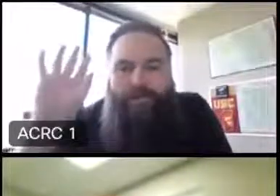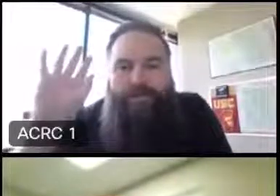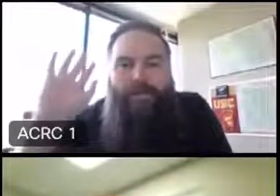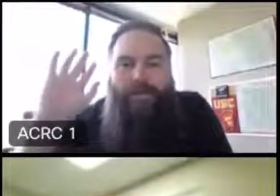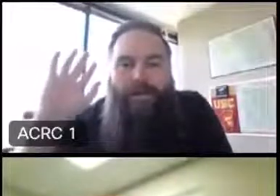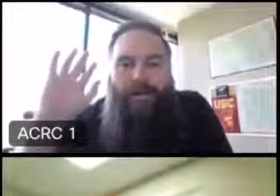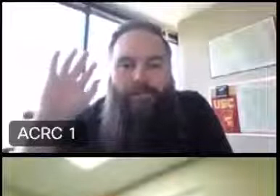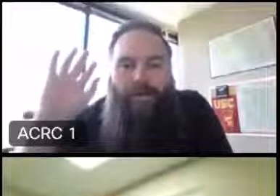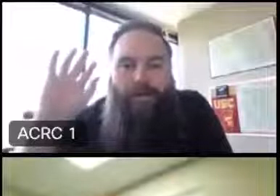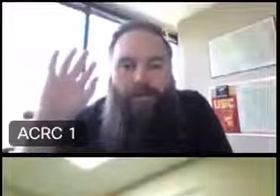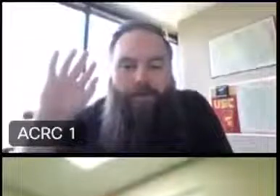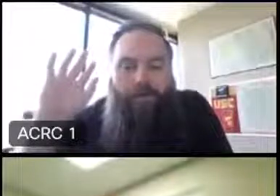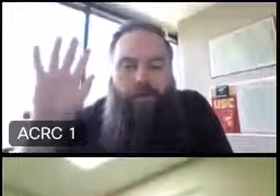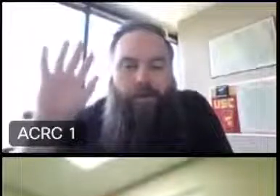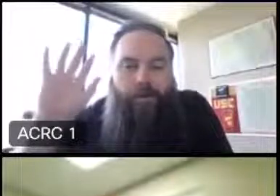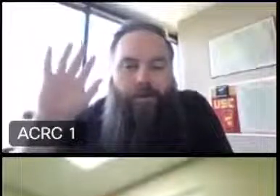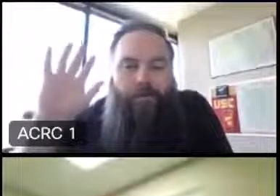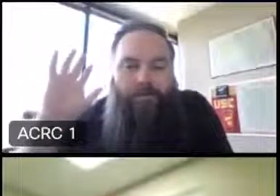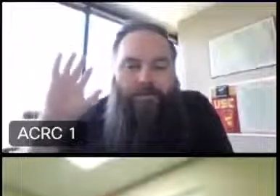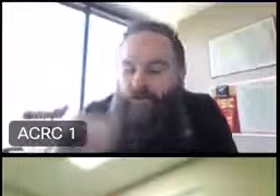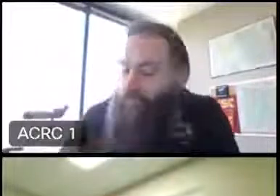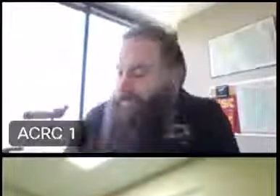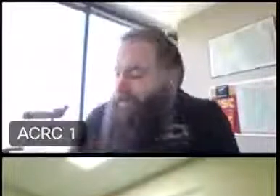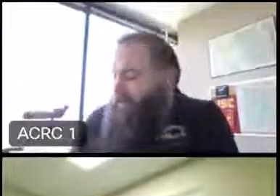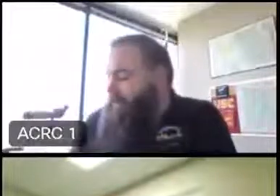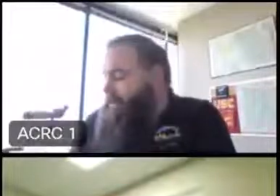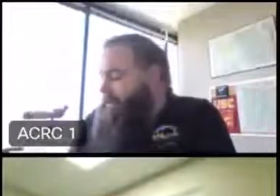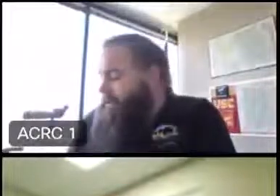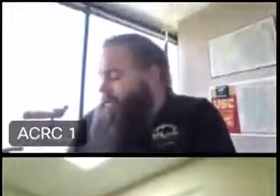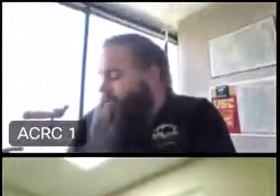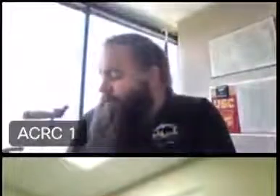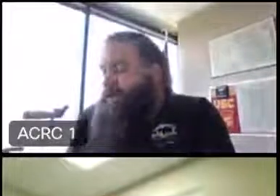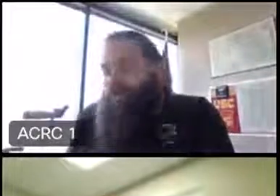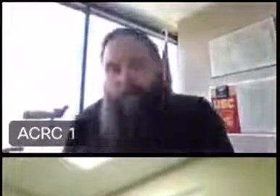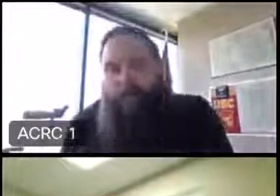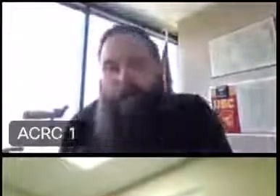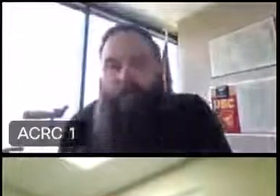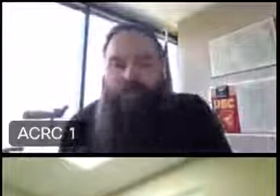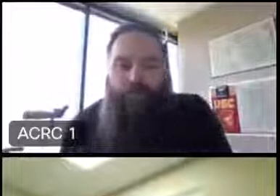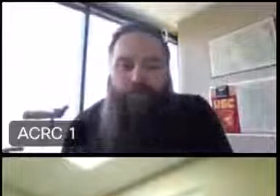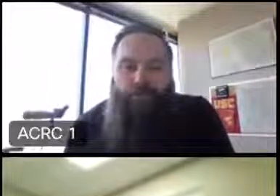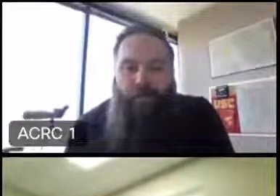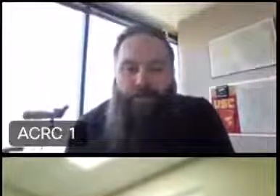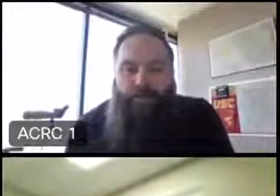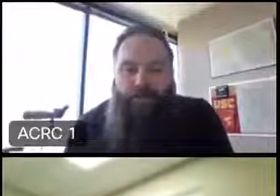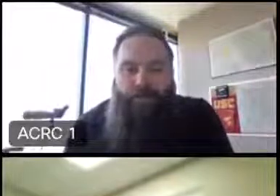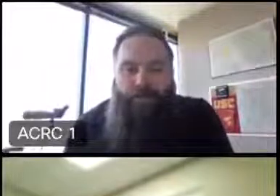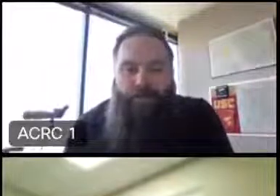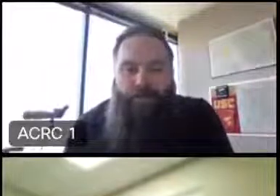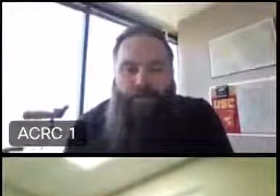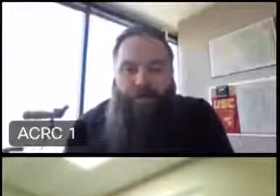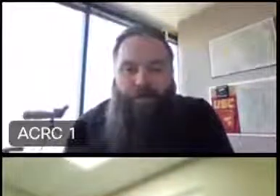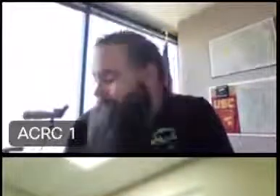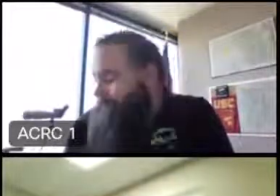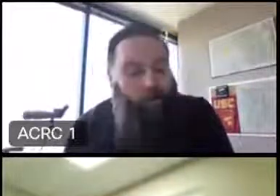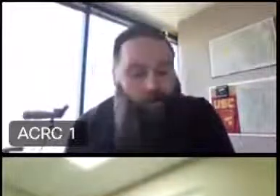wait lists that we have to overcome. And so if there's ways that we can be creative, help each other through this process.